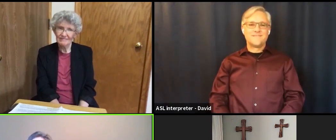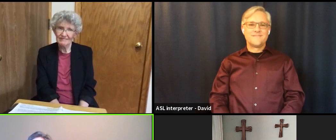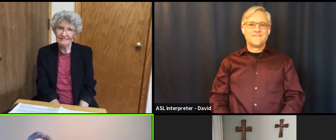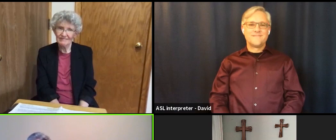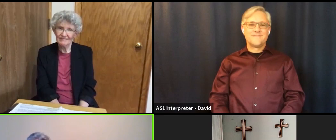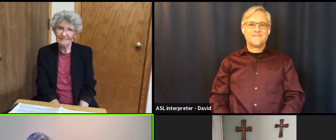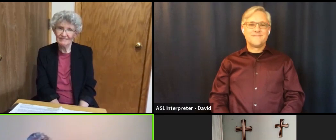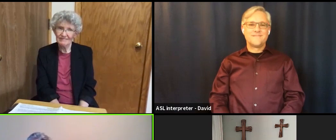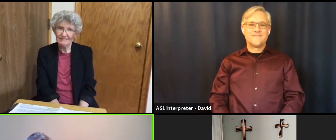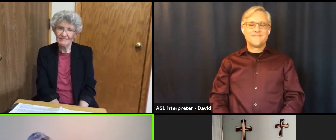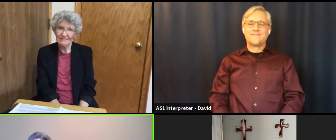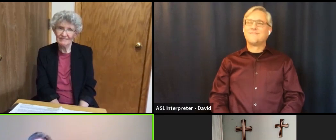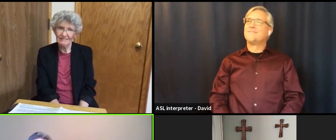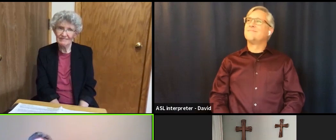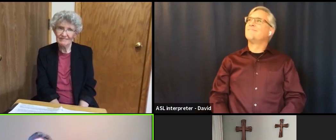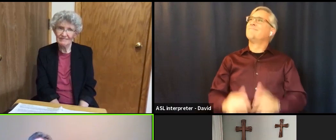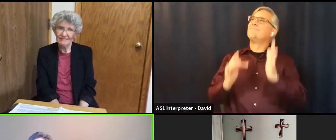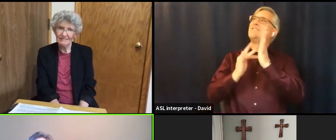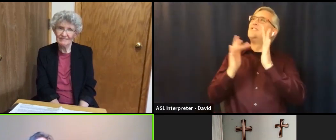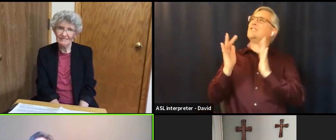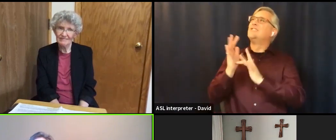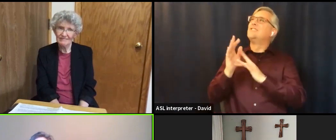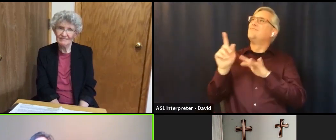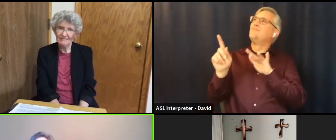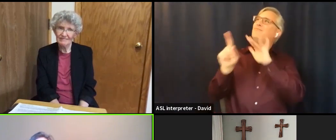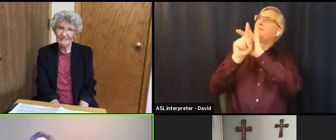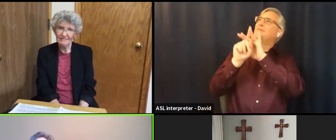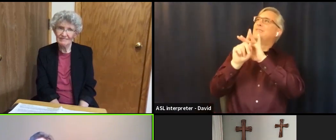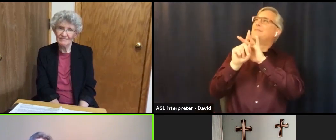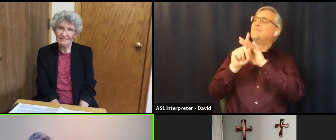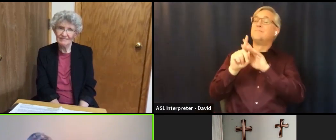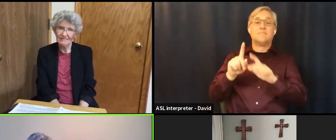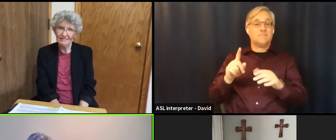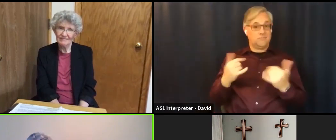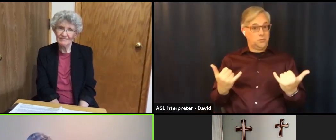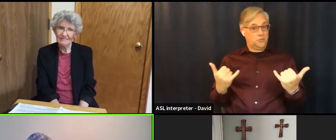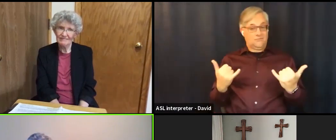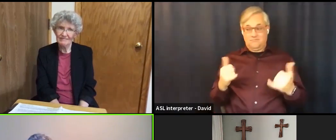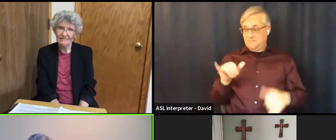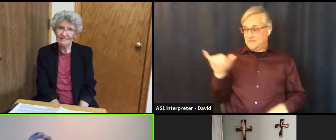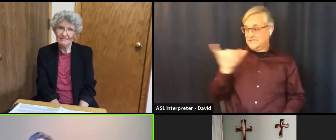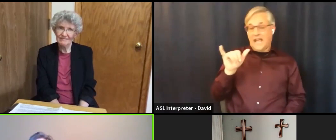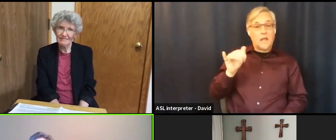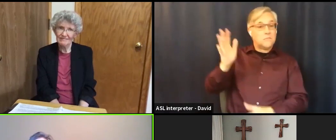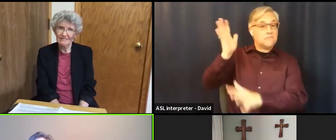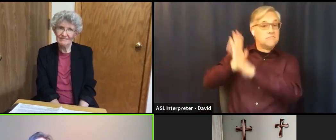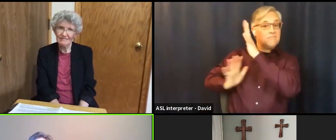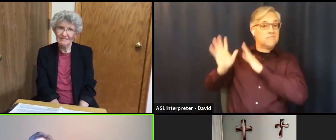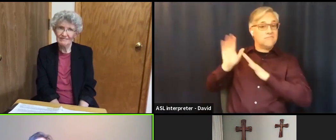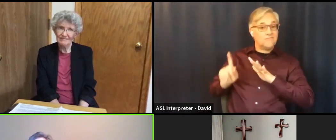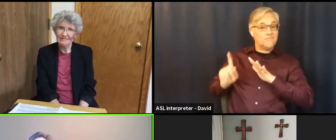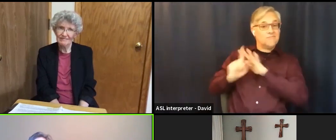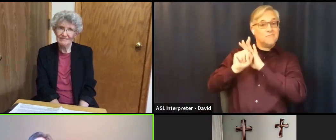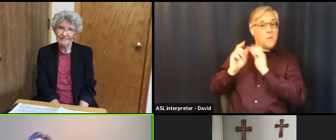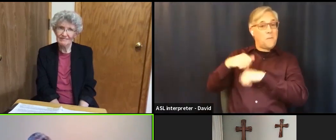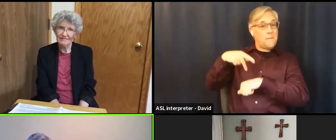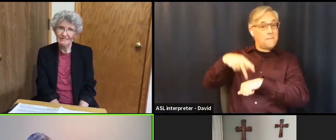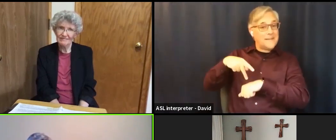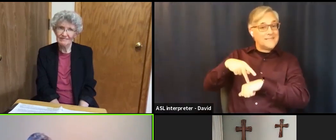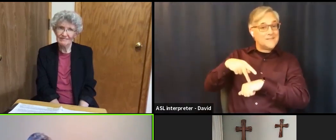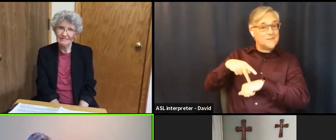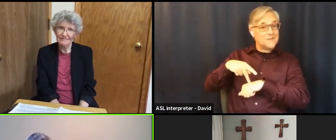Jesus shows up for us the same way Jesus showed up for Peter, by persistently inviting us